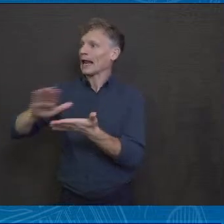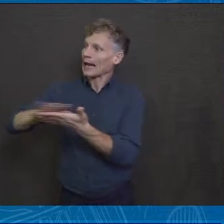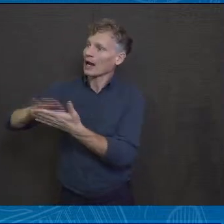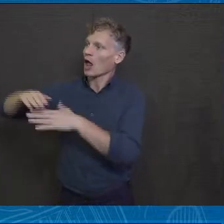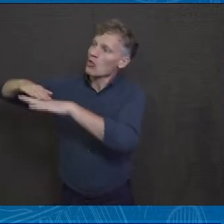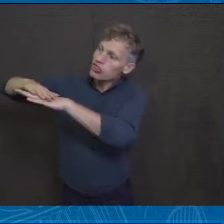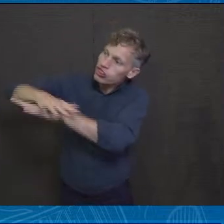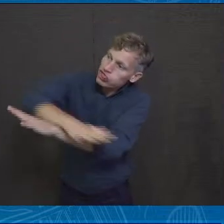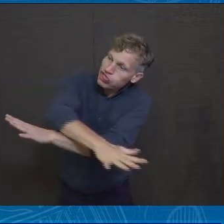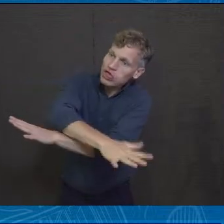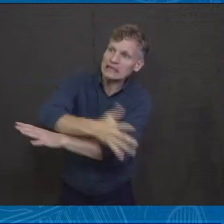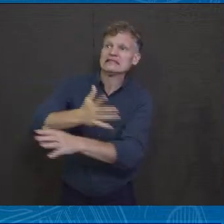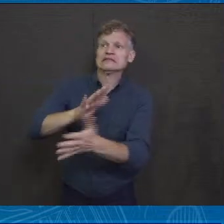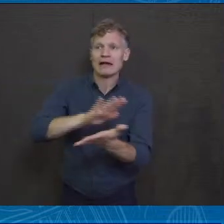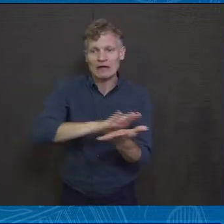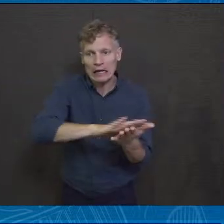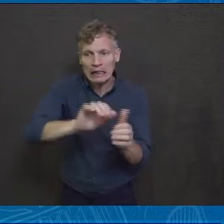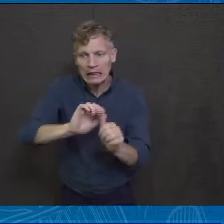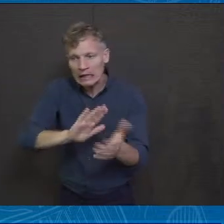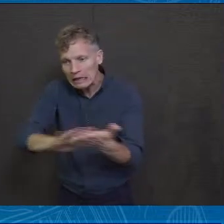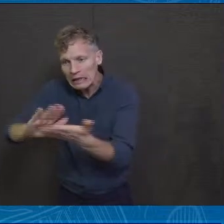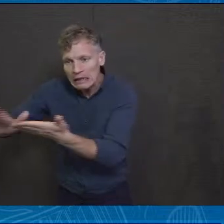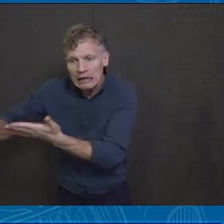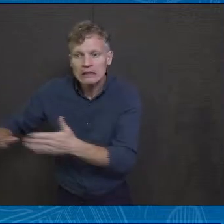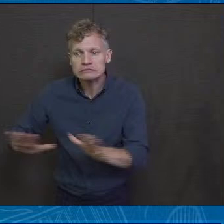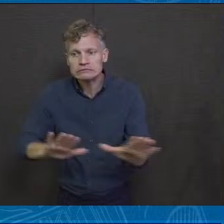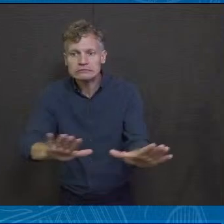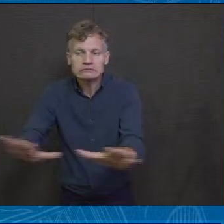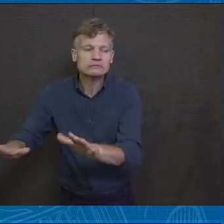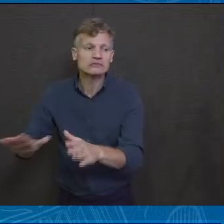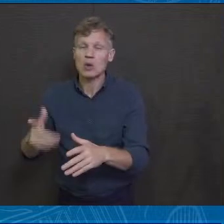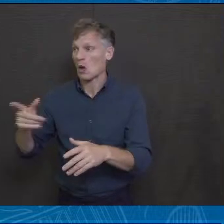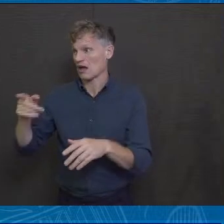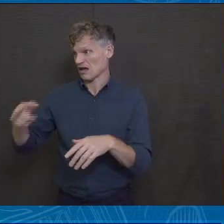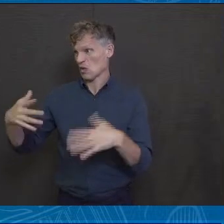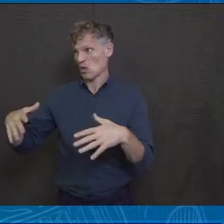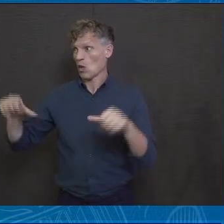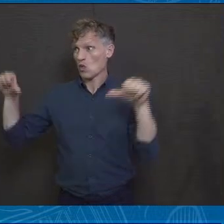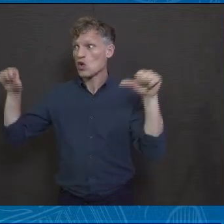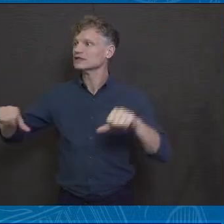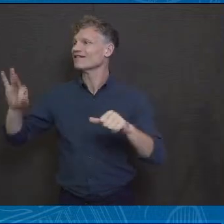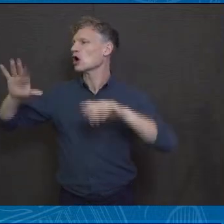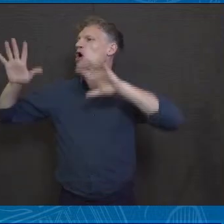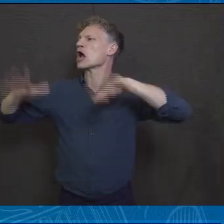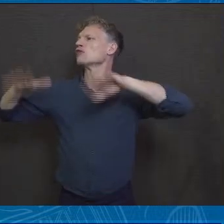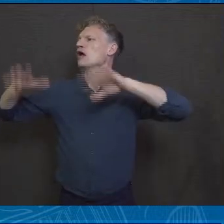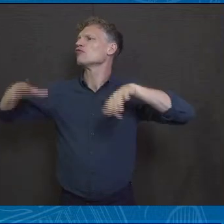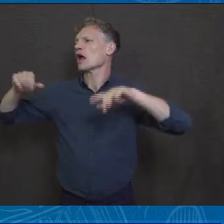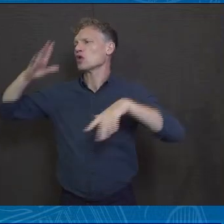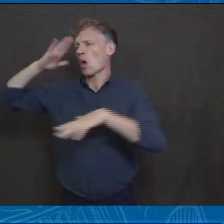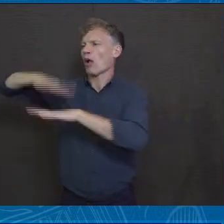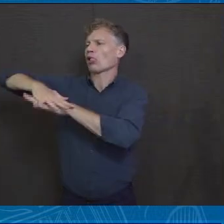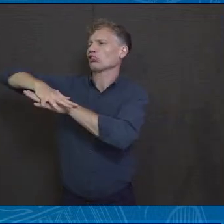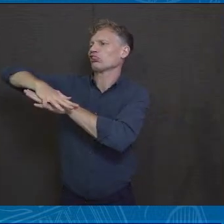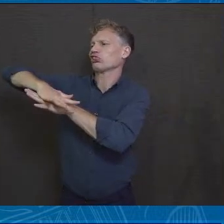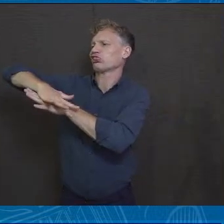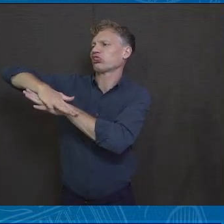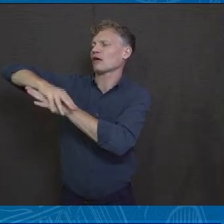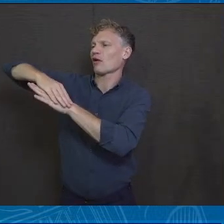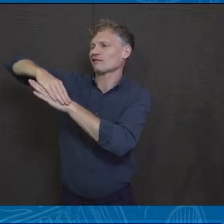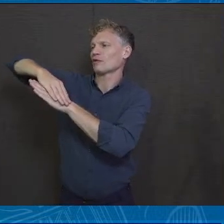future maintenance of the slope. So the condition getting worse when it is raining because the earth is more fragile